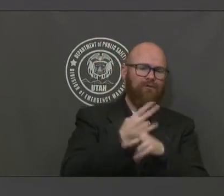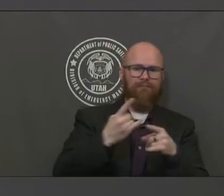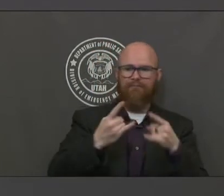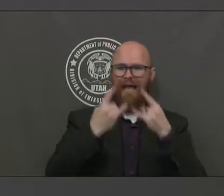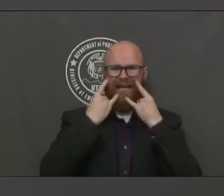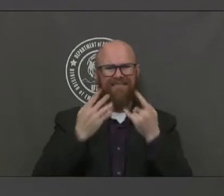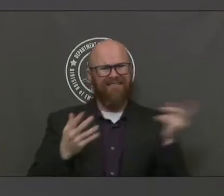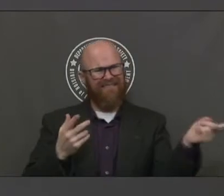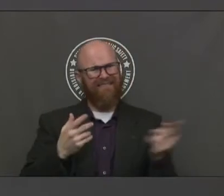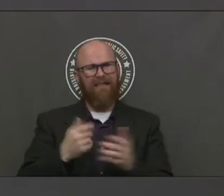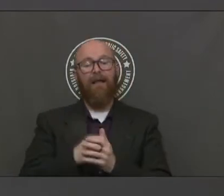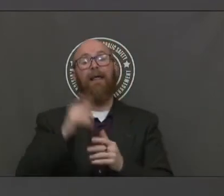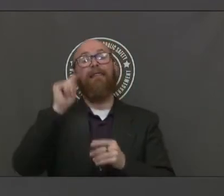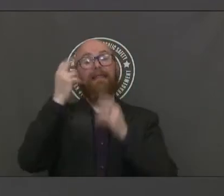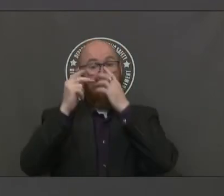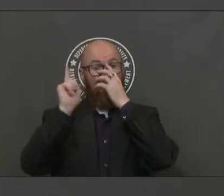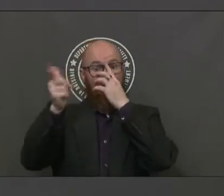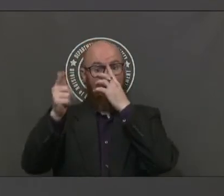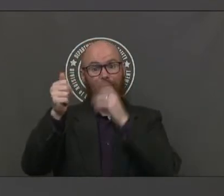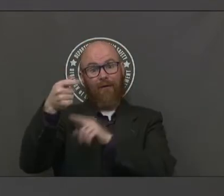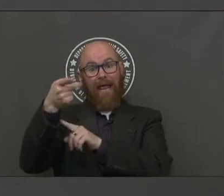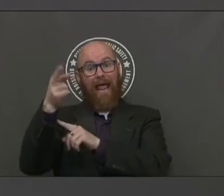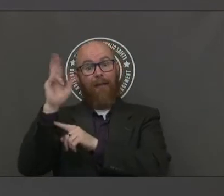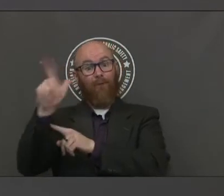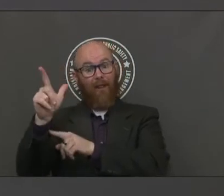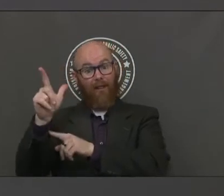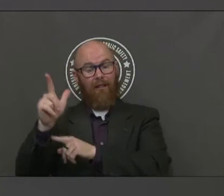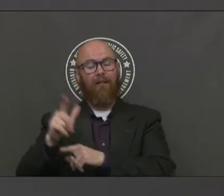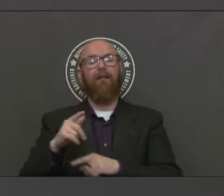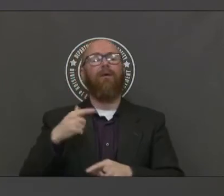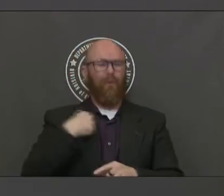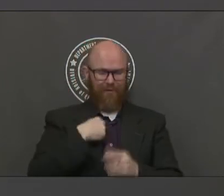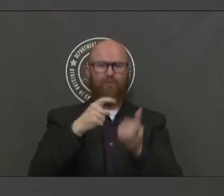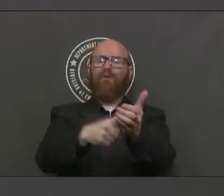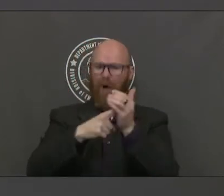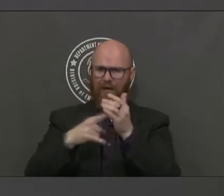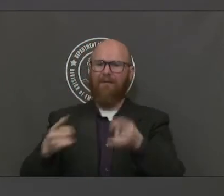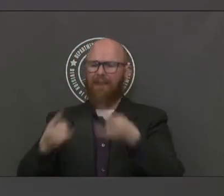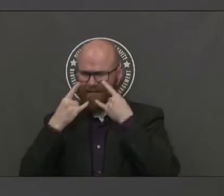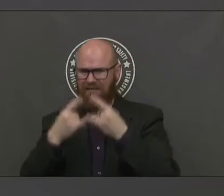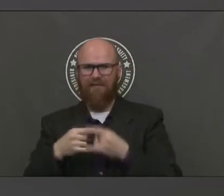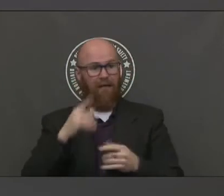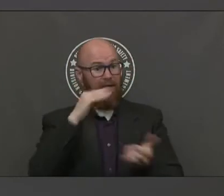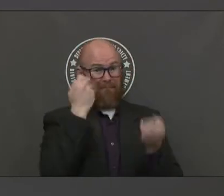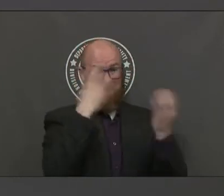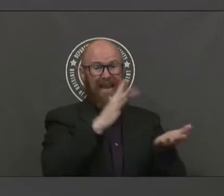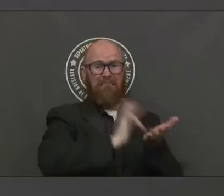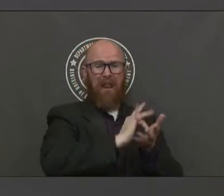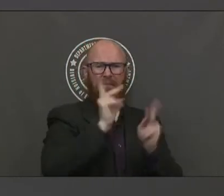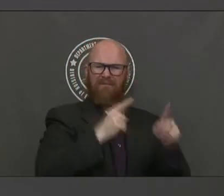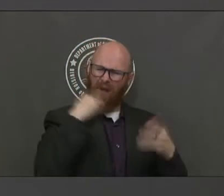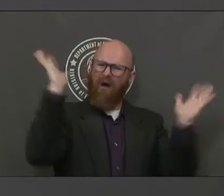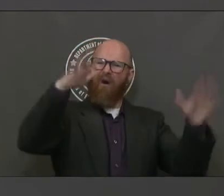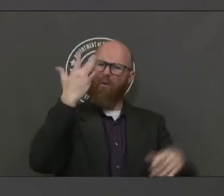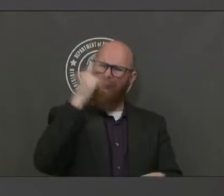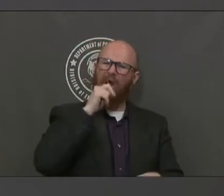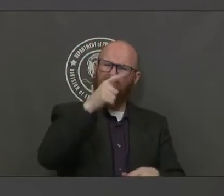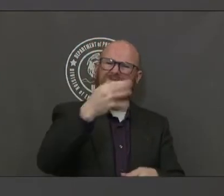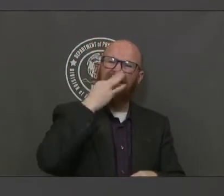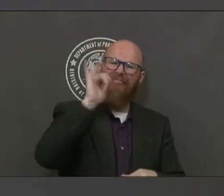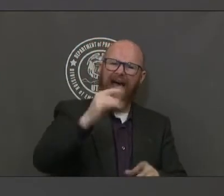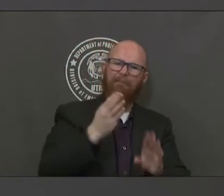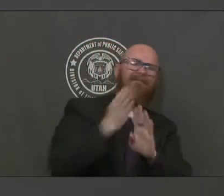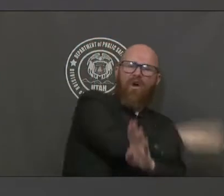they said, why didn't you recommend it sooner? I said, because you told us not to. And they said, you're right. We told you not to. And that was very dumb of us. And they regretted